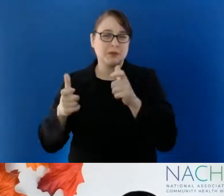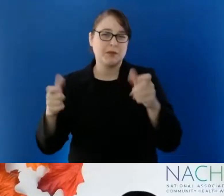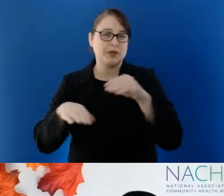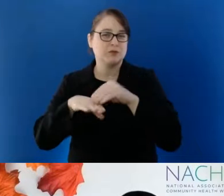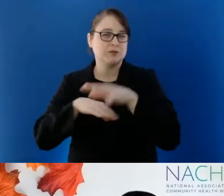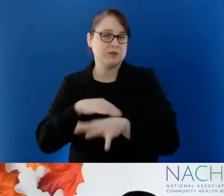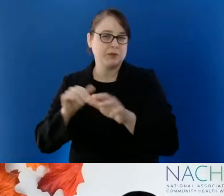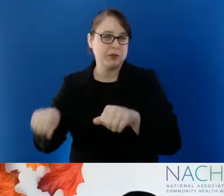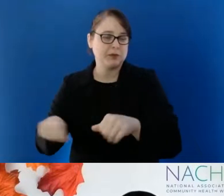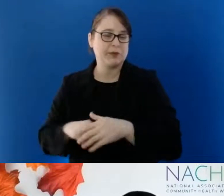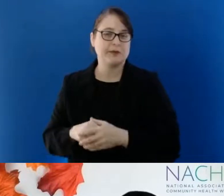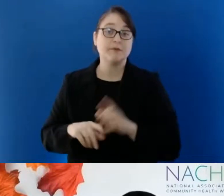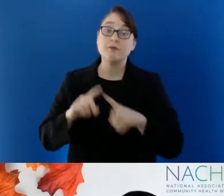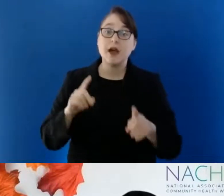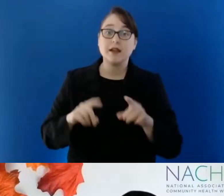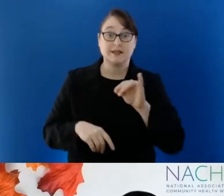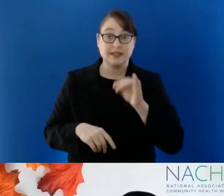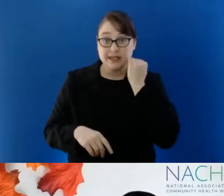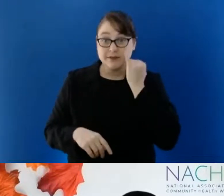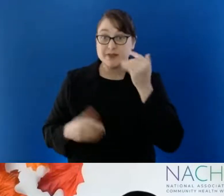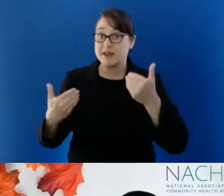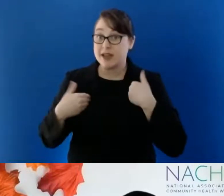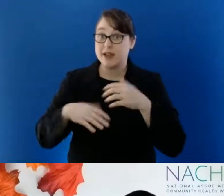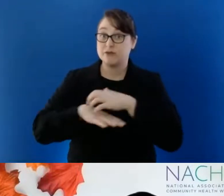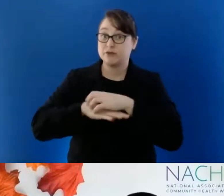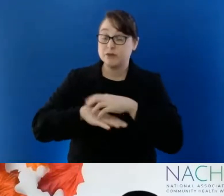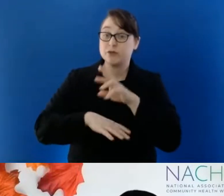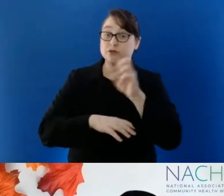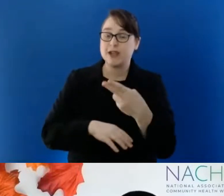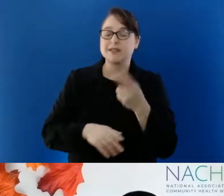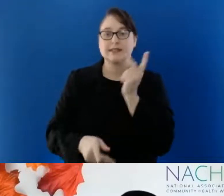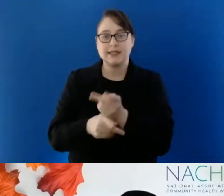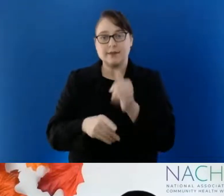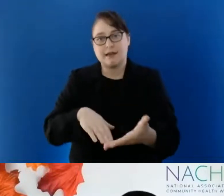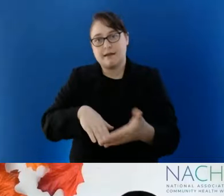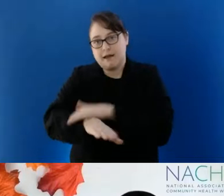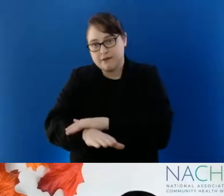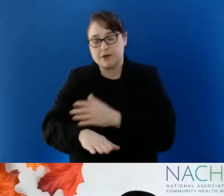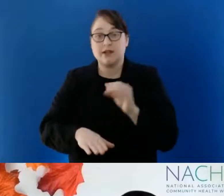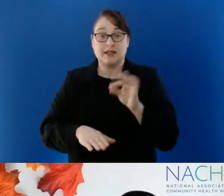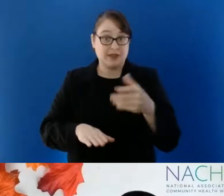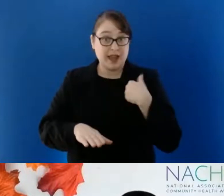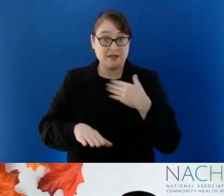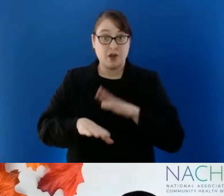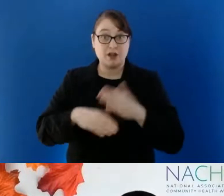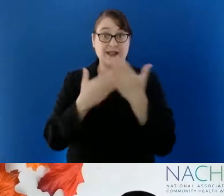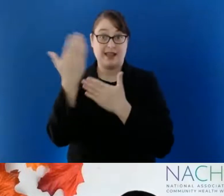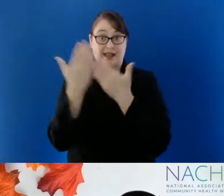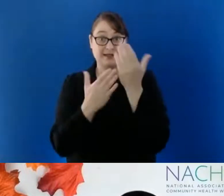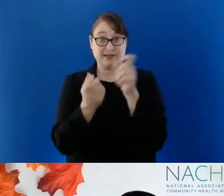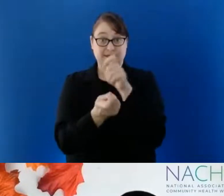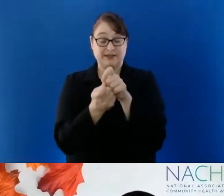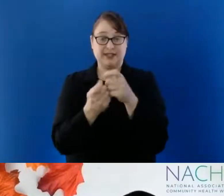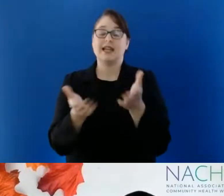have rashes, regardless of where they are, to keep them covered. And if they have lesions or rashes on their hands, we ask them to wear